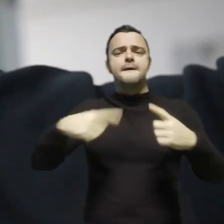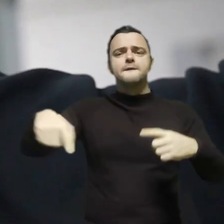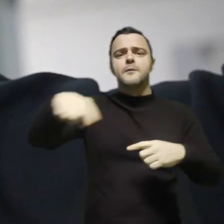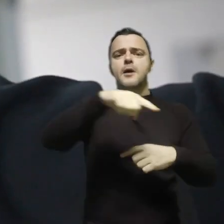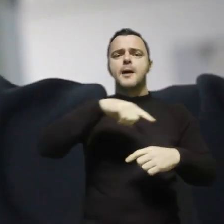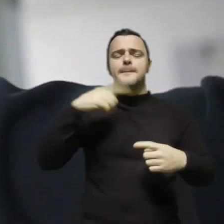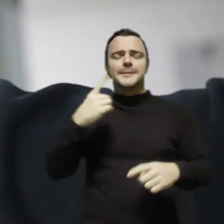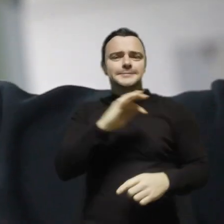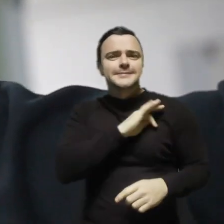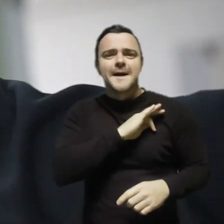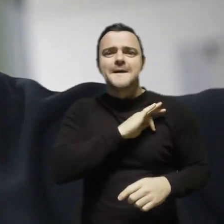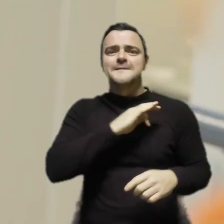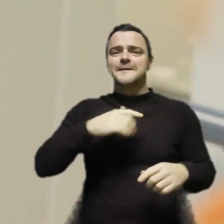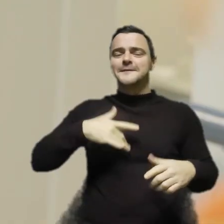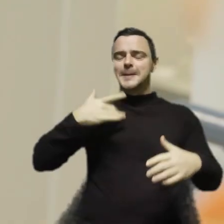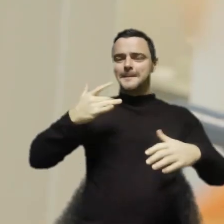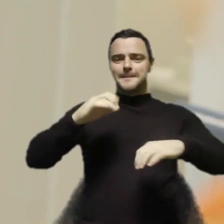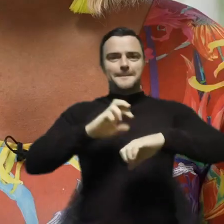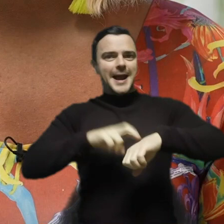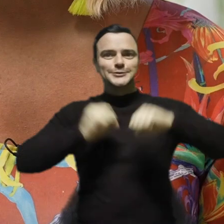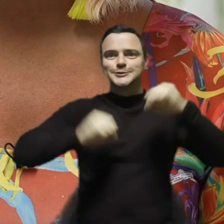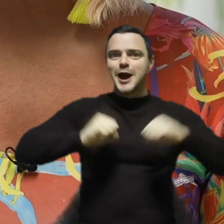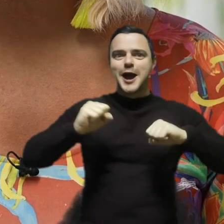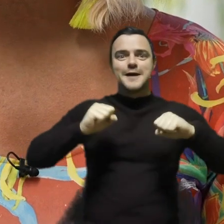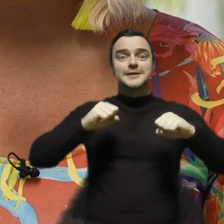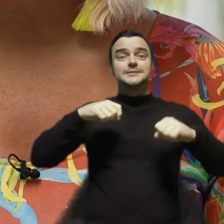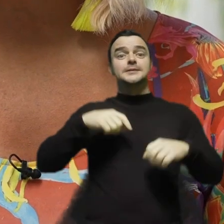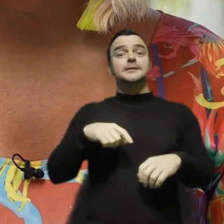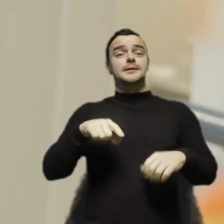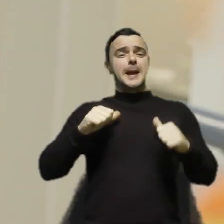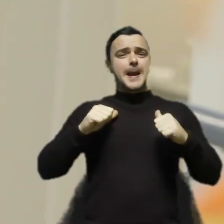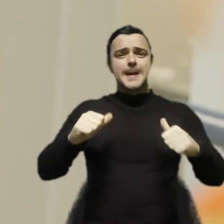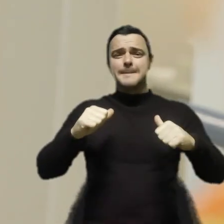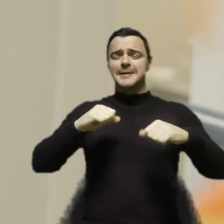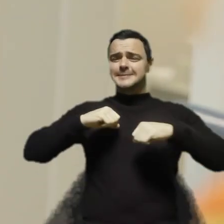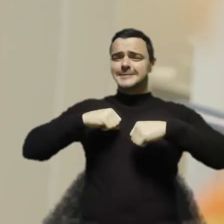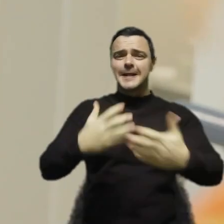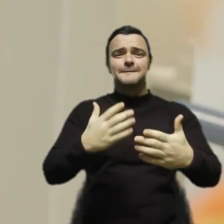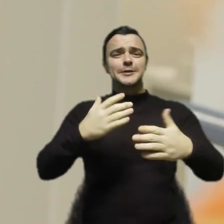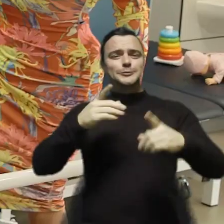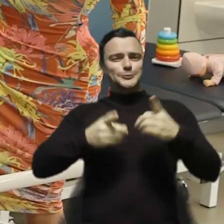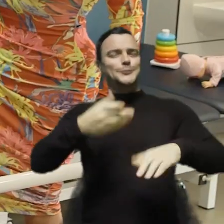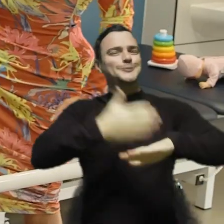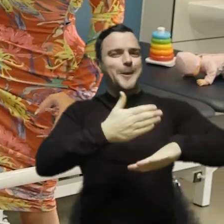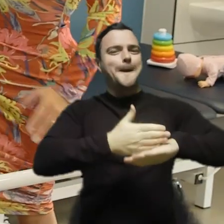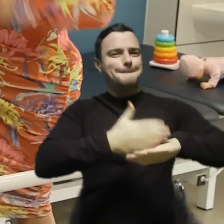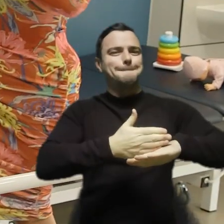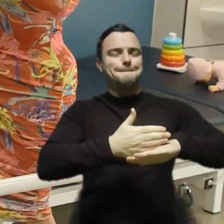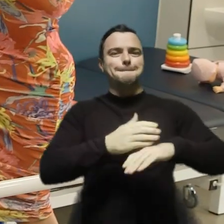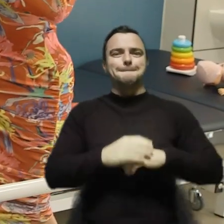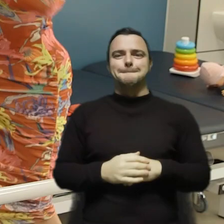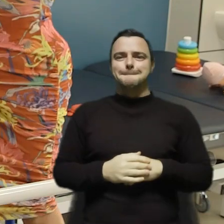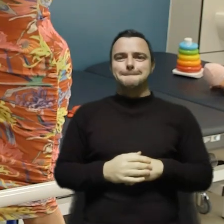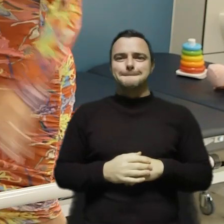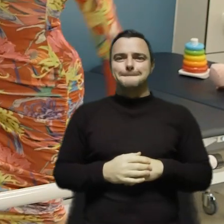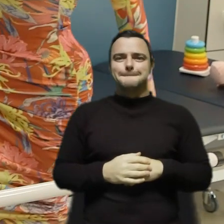so that we can have a better service. With a better service, then you're able to get better delivery of what you do in your job. It's just working